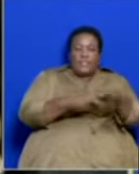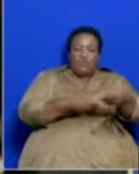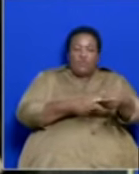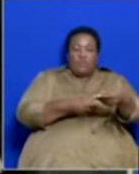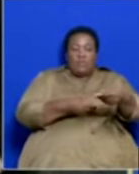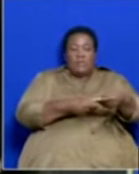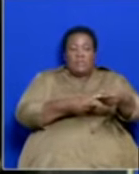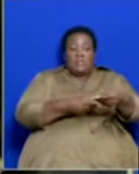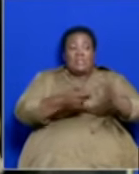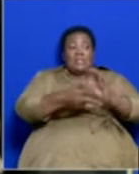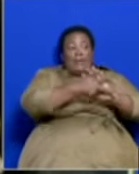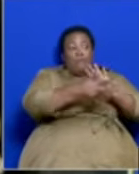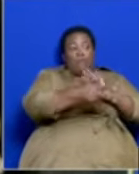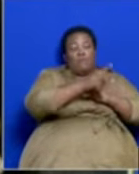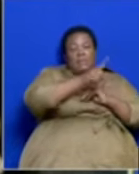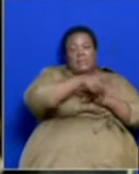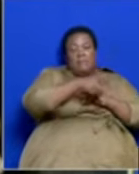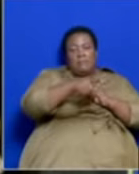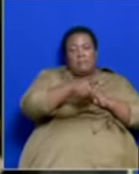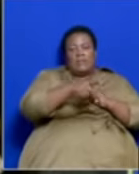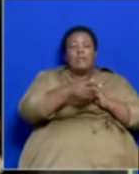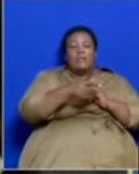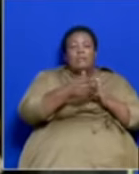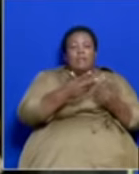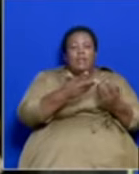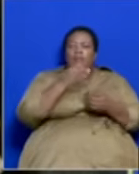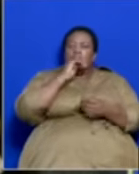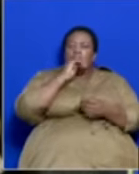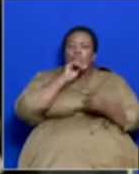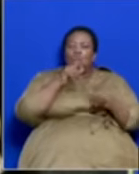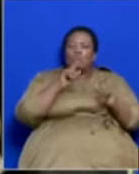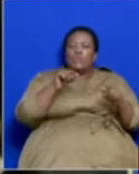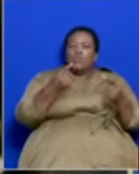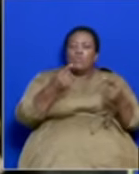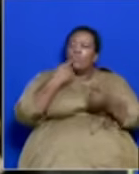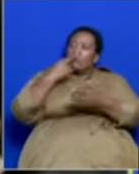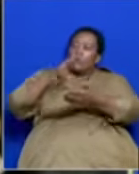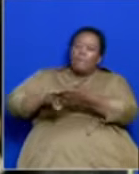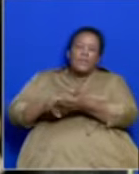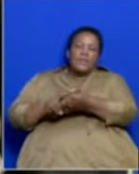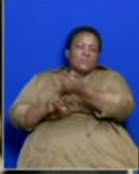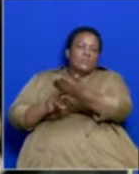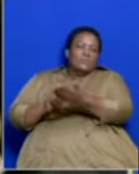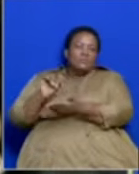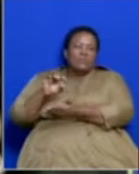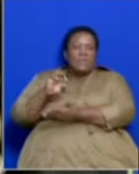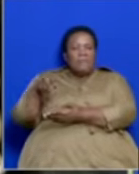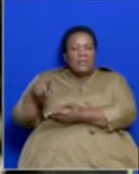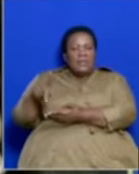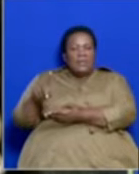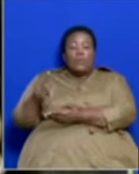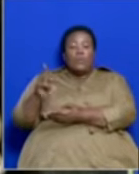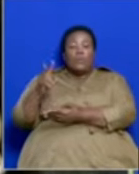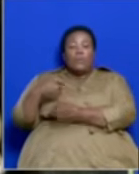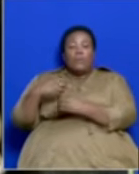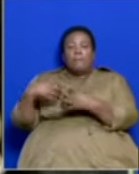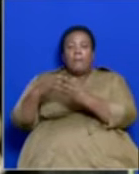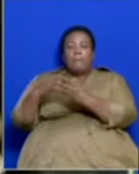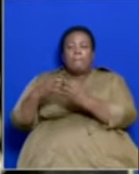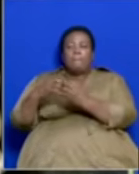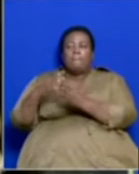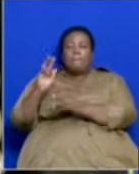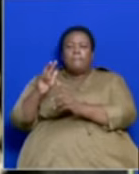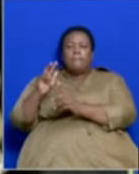DPP, you may not recommend to the EMPD to institute disciplinary proceedings.